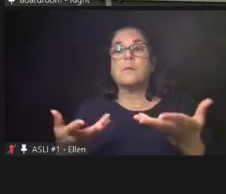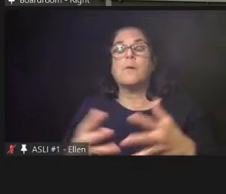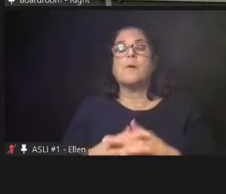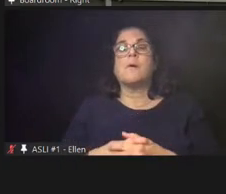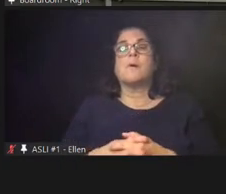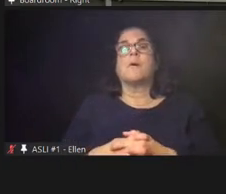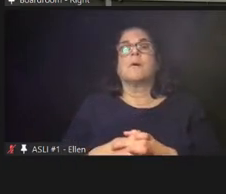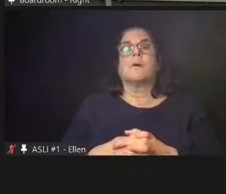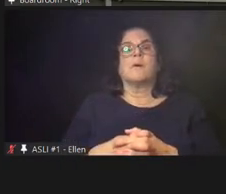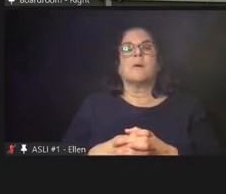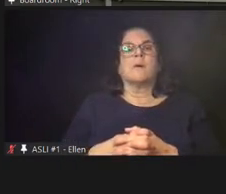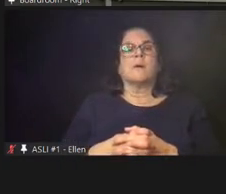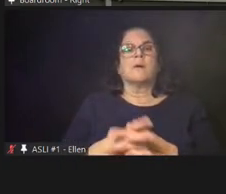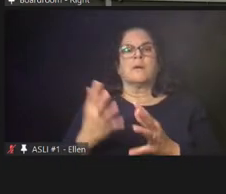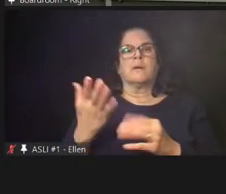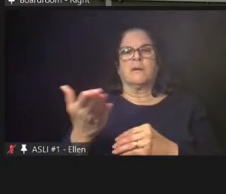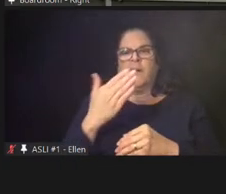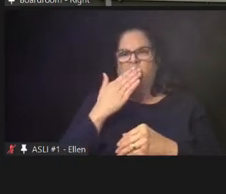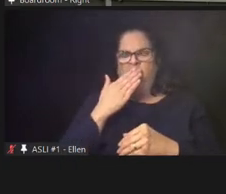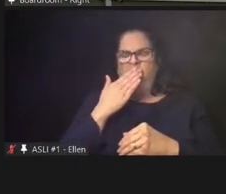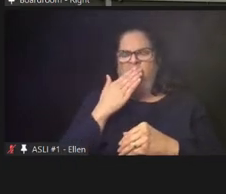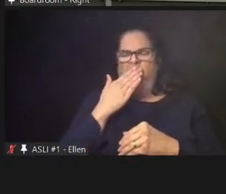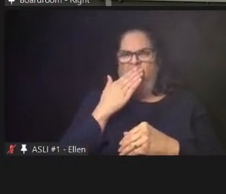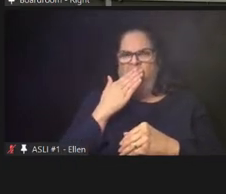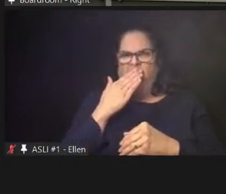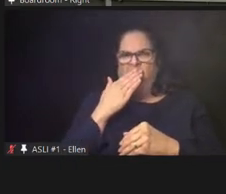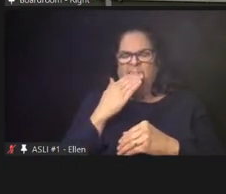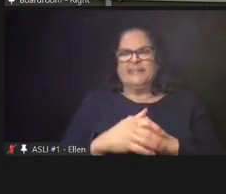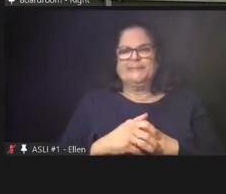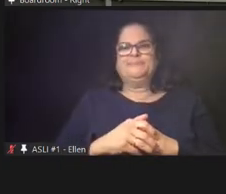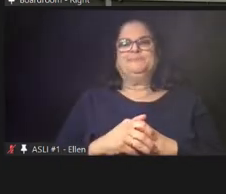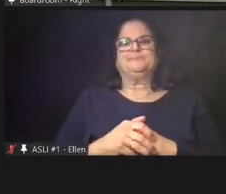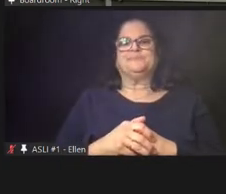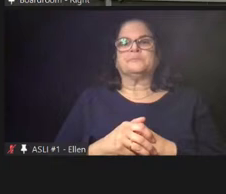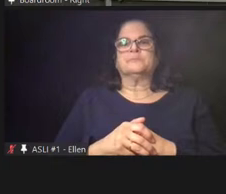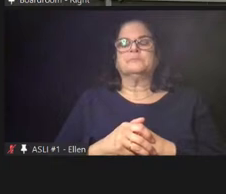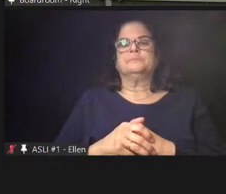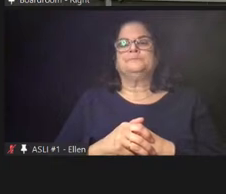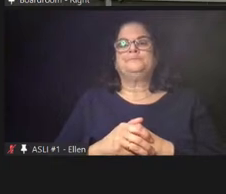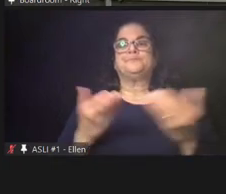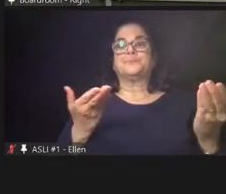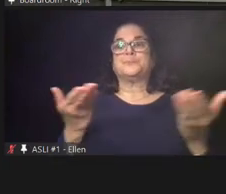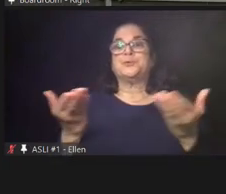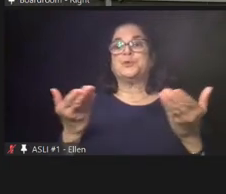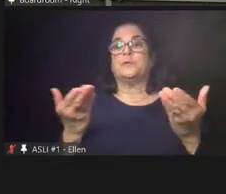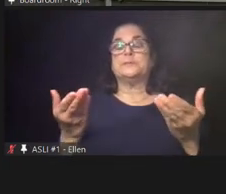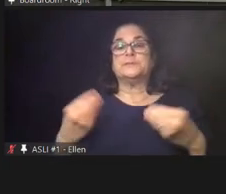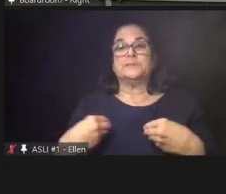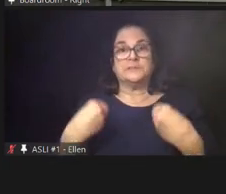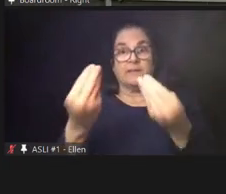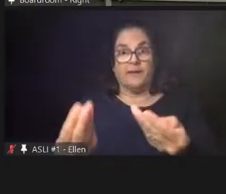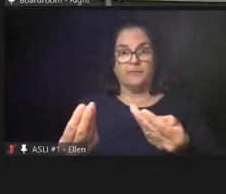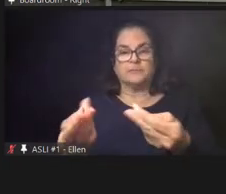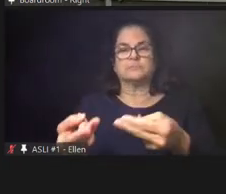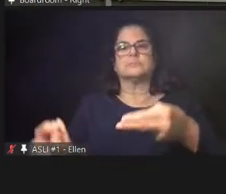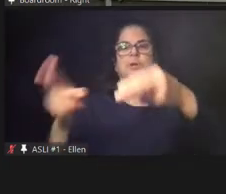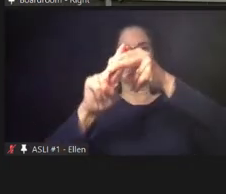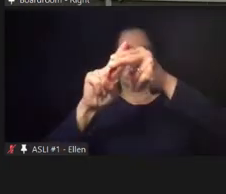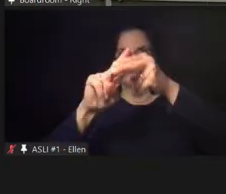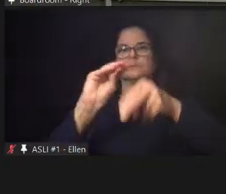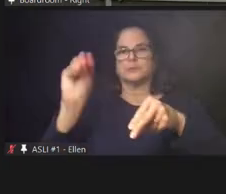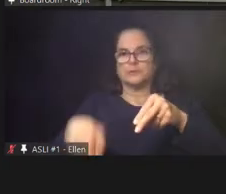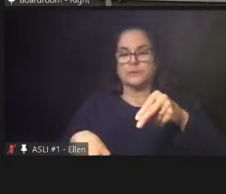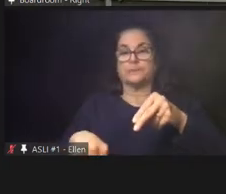optimization are shown in the scorecard are an increased percentage of service delivered on our rail lines. For example,